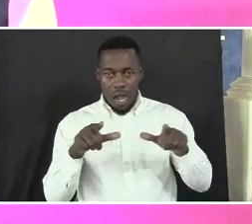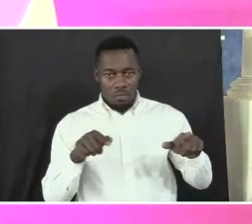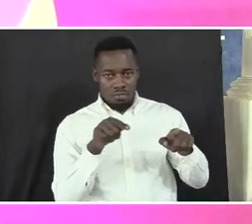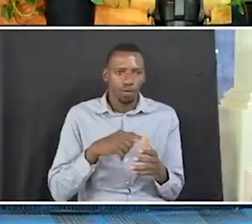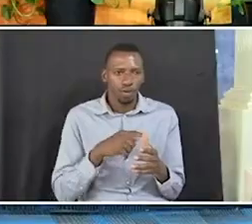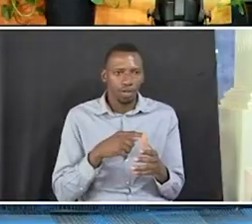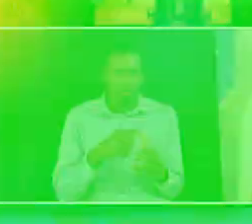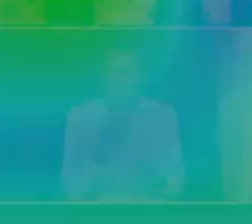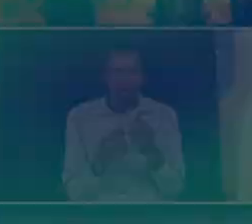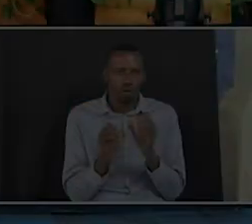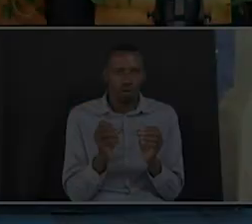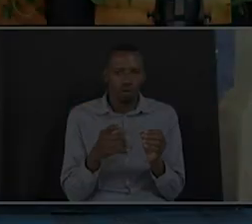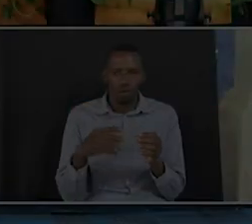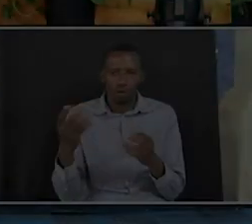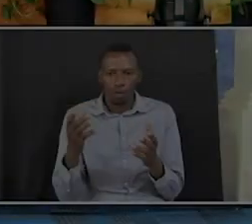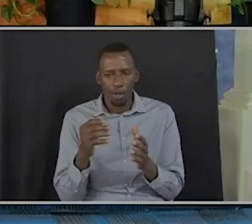of Israel.